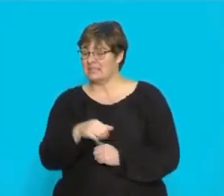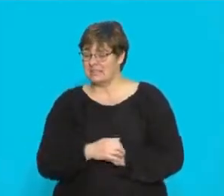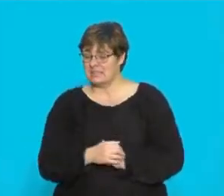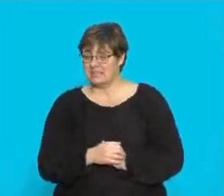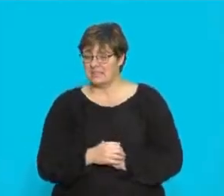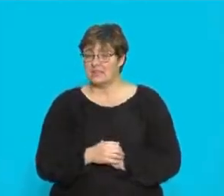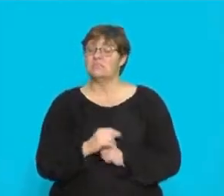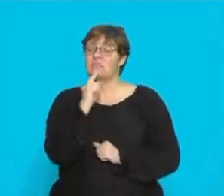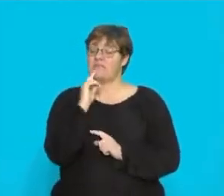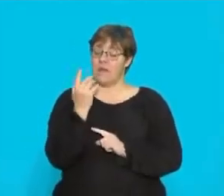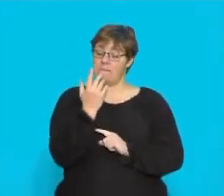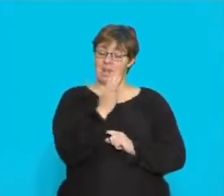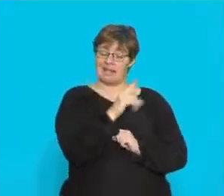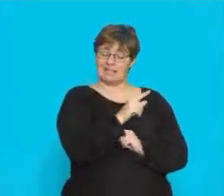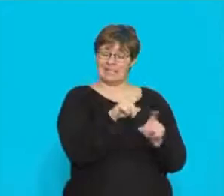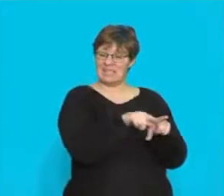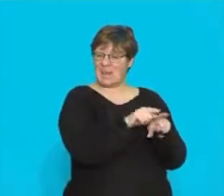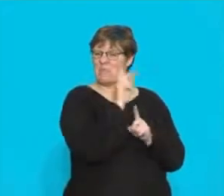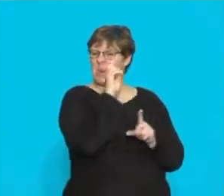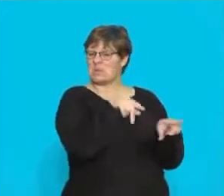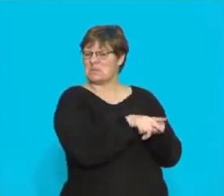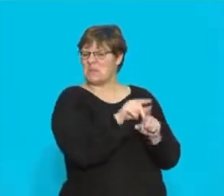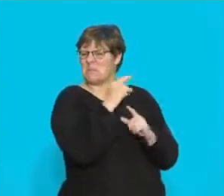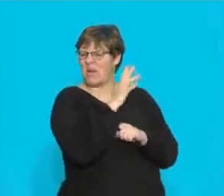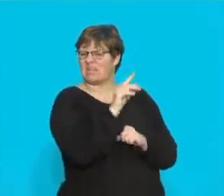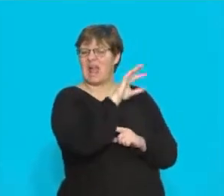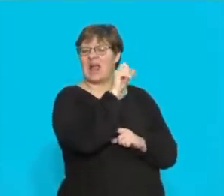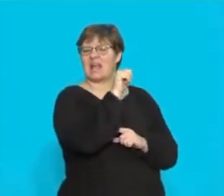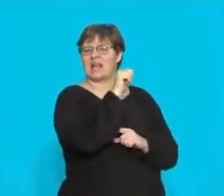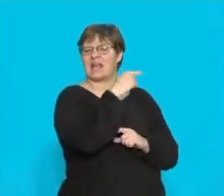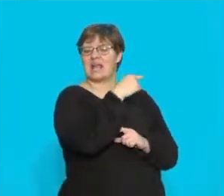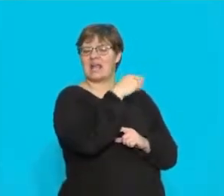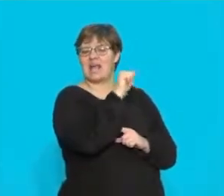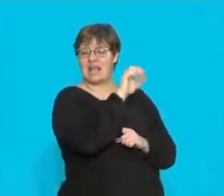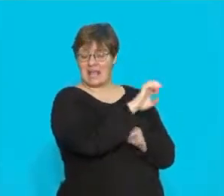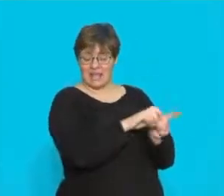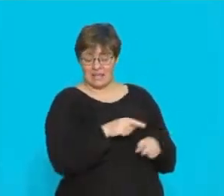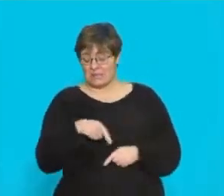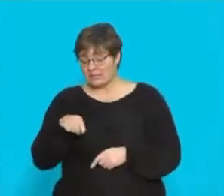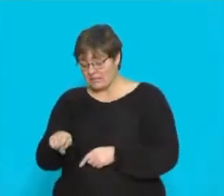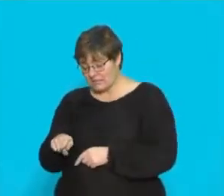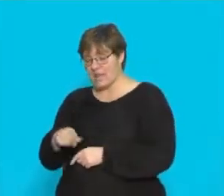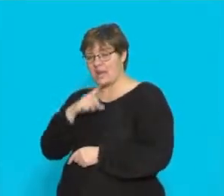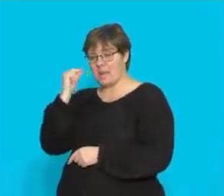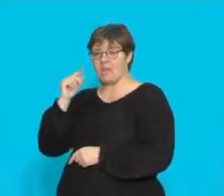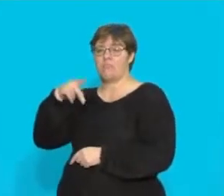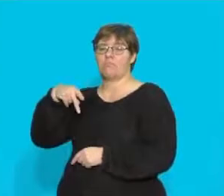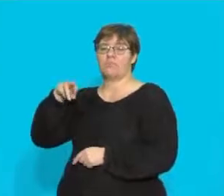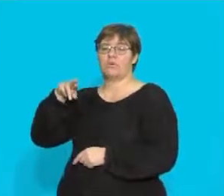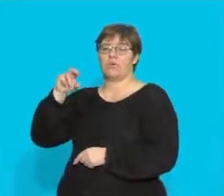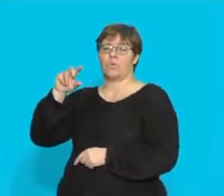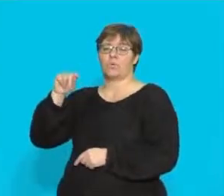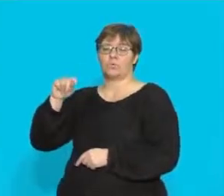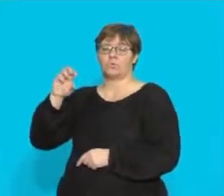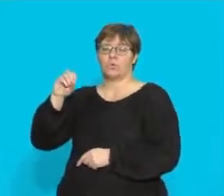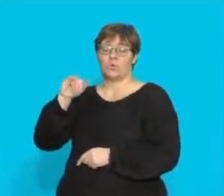had the plant-like, that was algae. All the animal ones are called protozoans. Now, guys, this